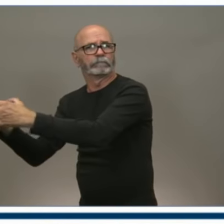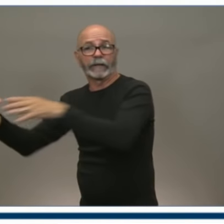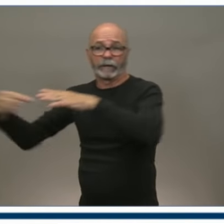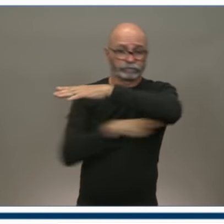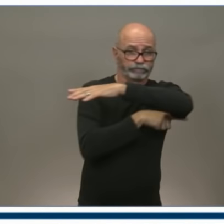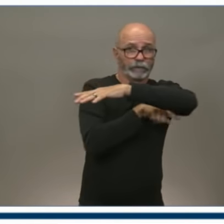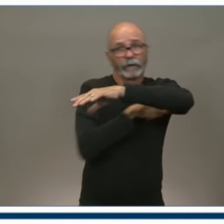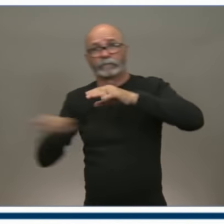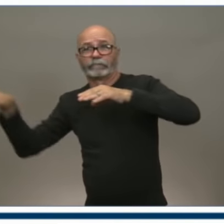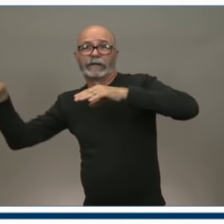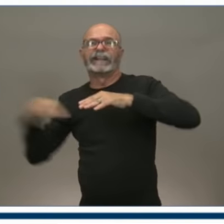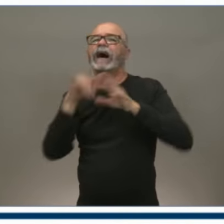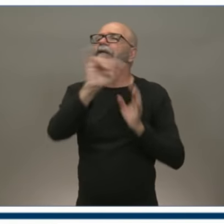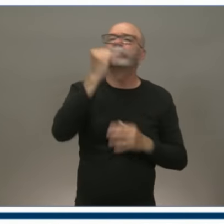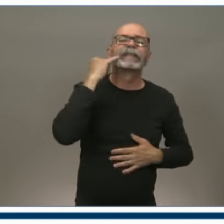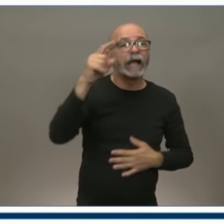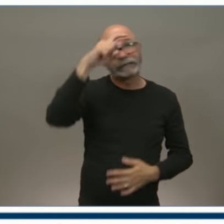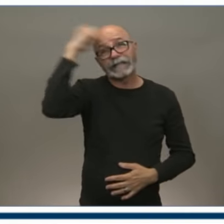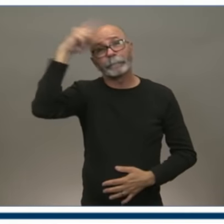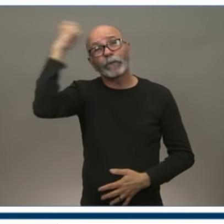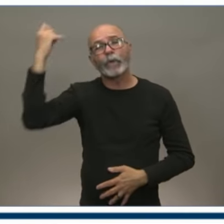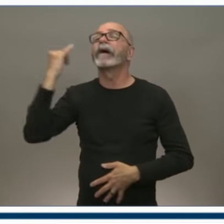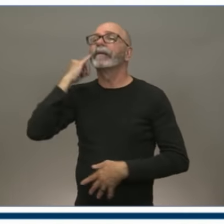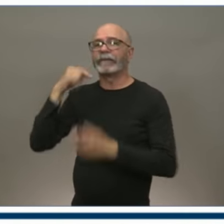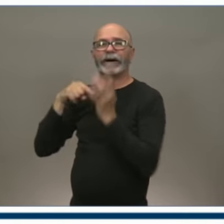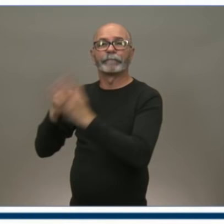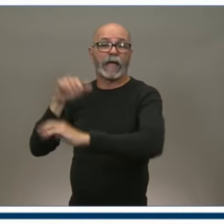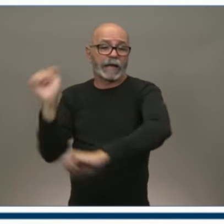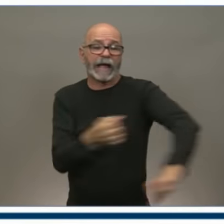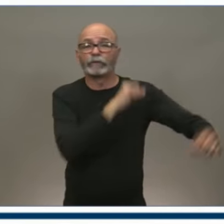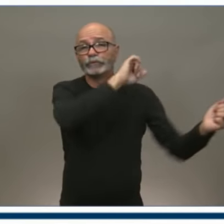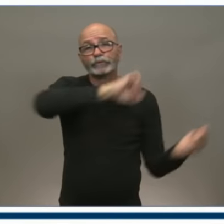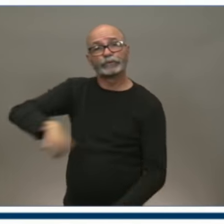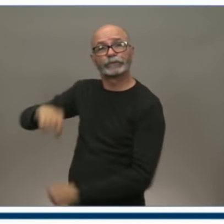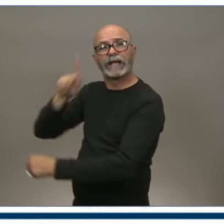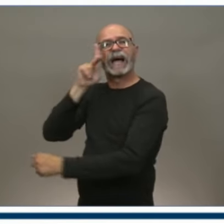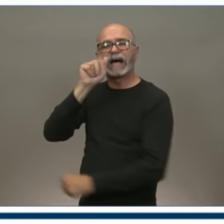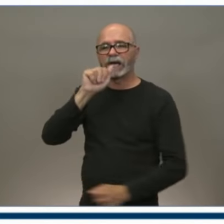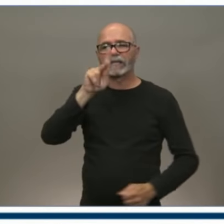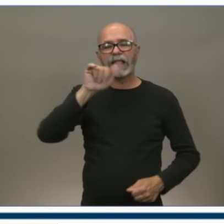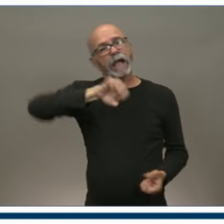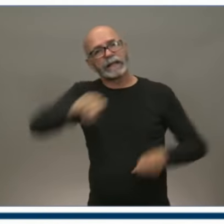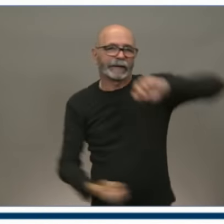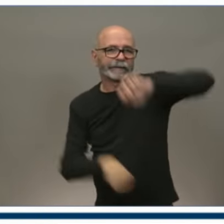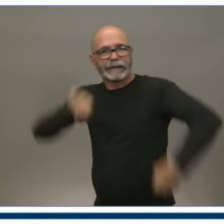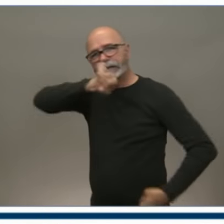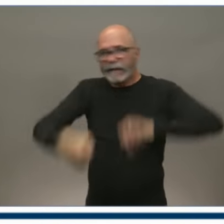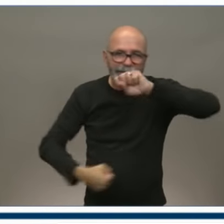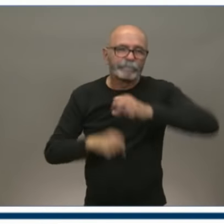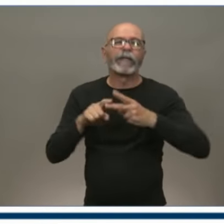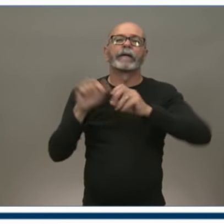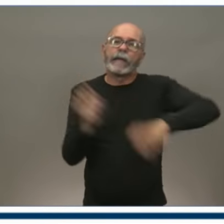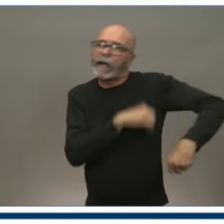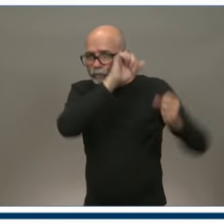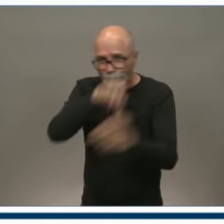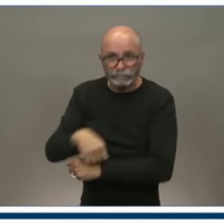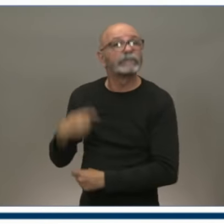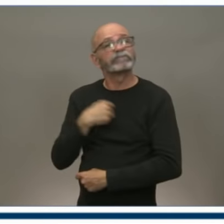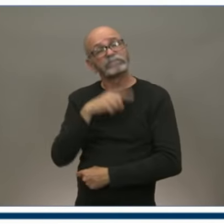in the summer. When I talked with the Sports Center Atlantic, Nova Scotia, because of our safety, is seen